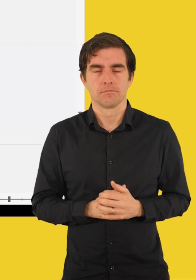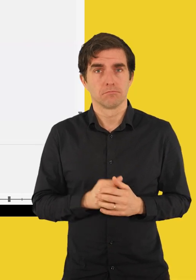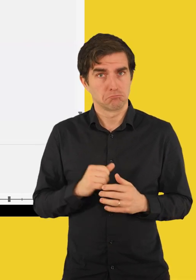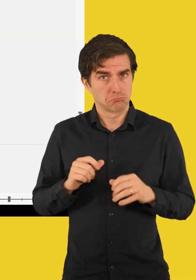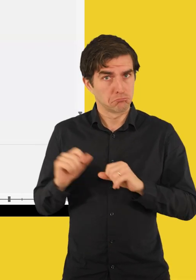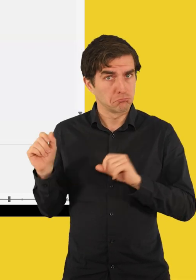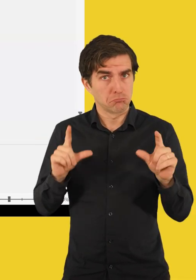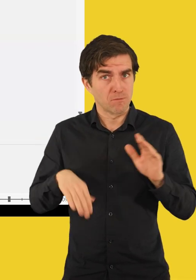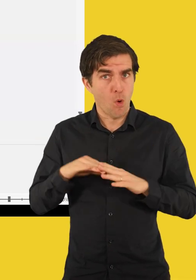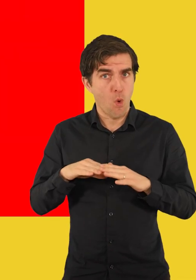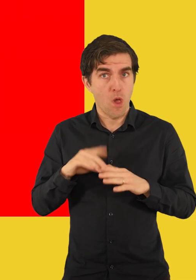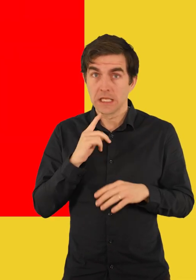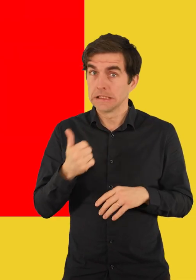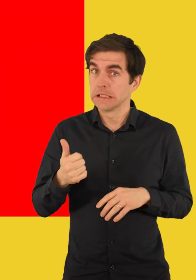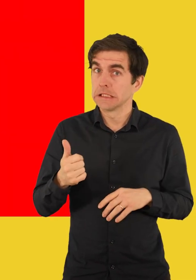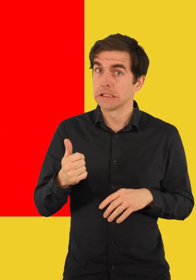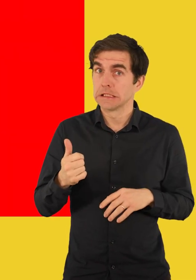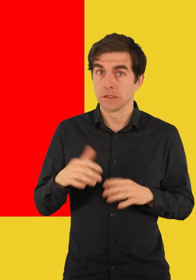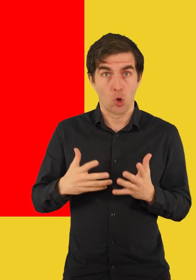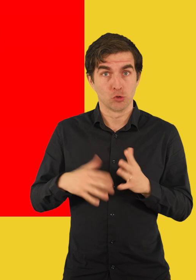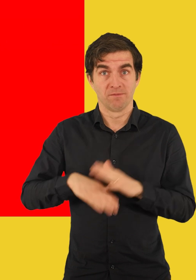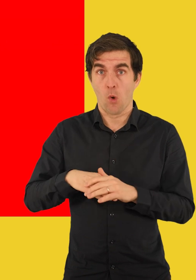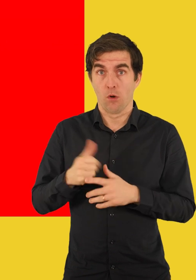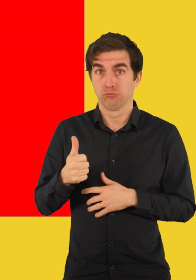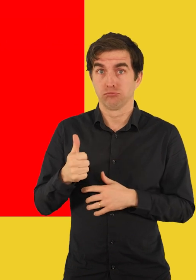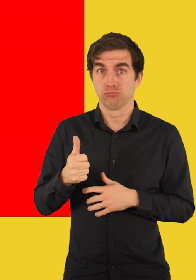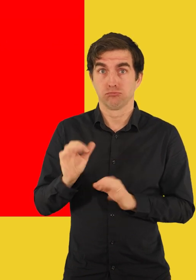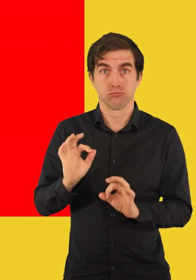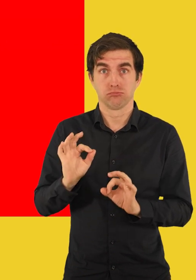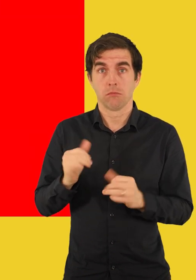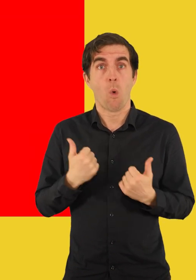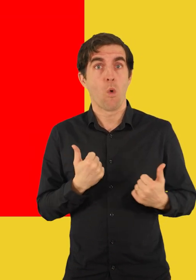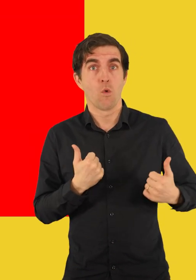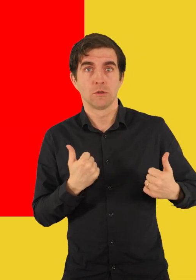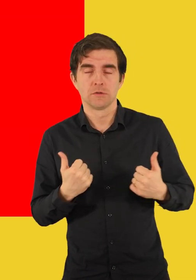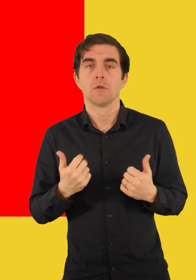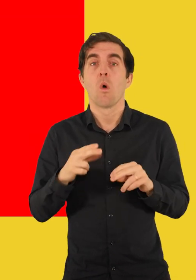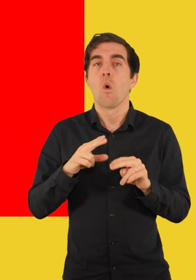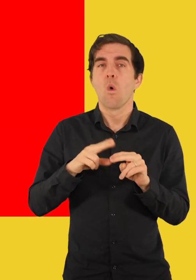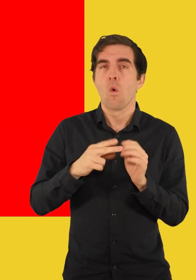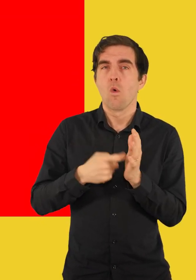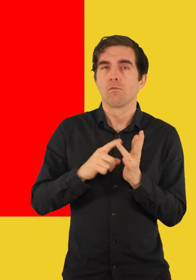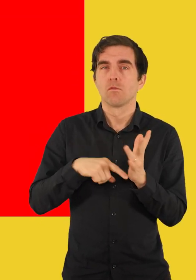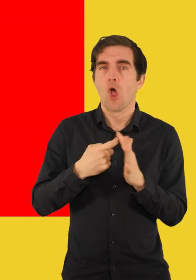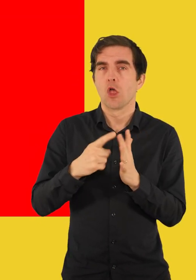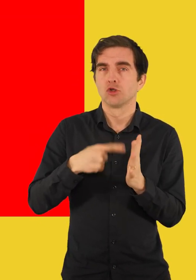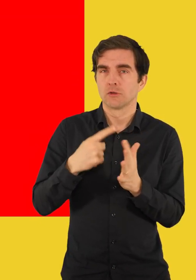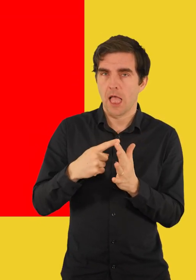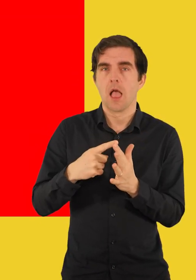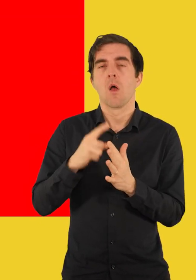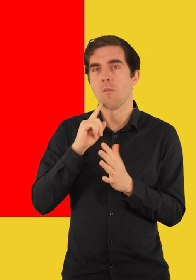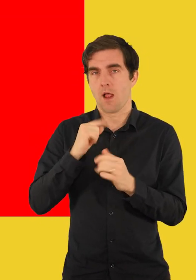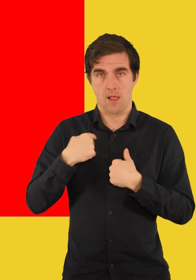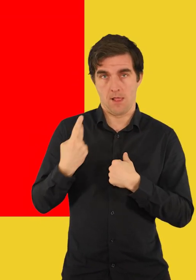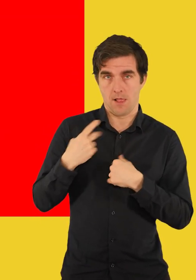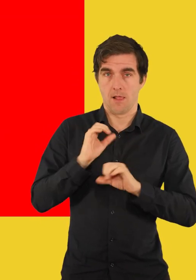is it showing full screen? No, now it is, right? Full screen. Yes, it is. Okay, great. So Frauke and Anna and I will take you